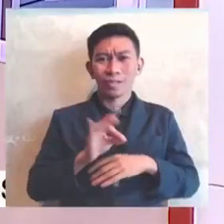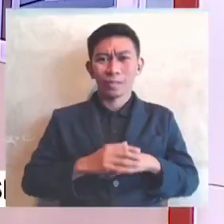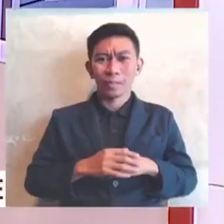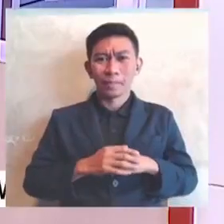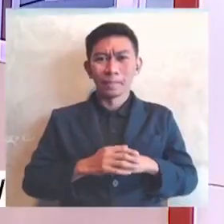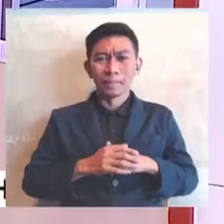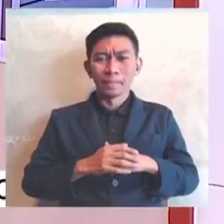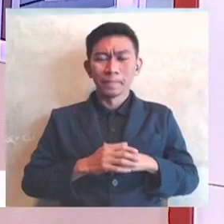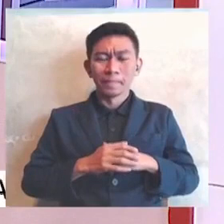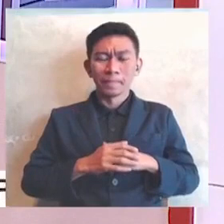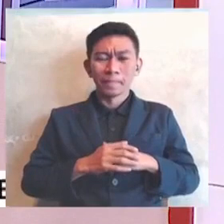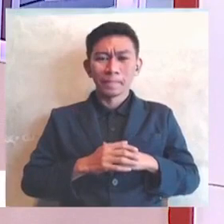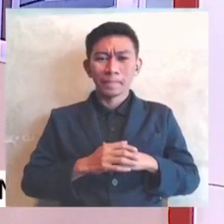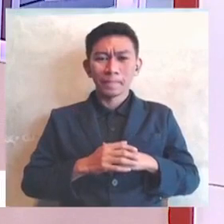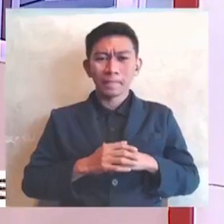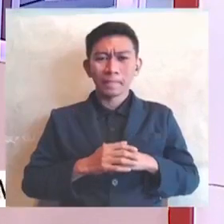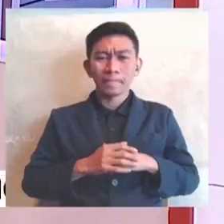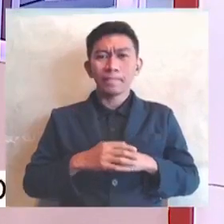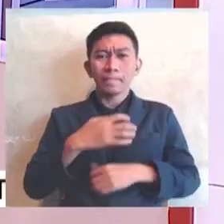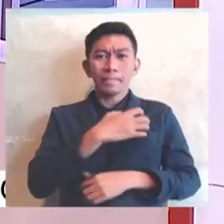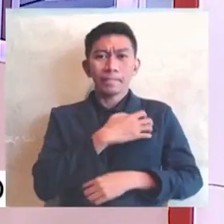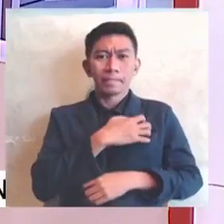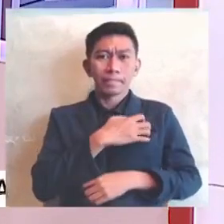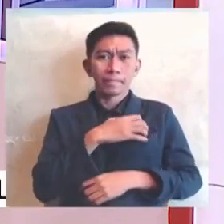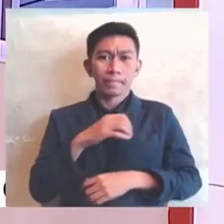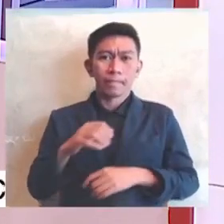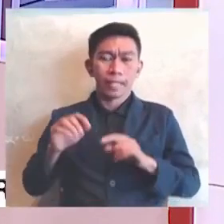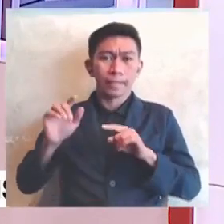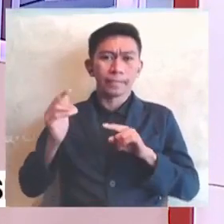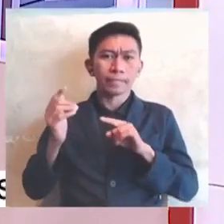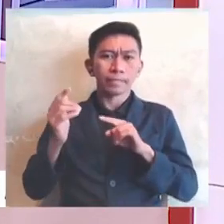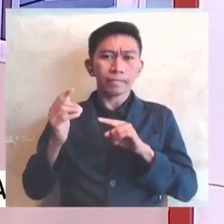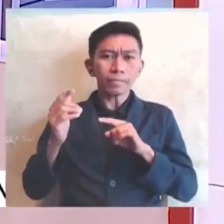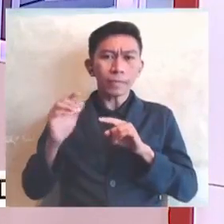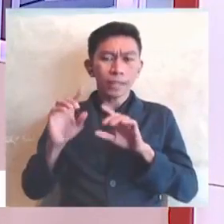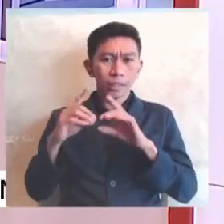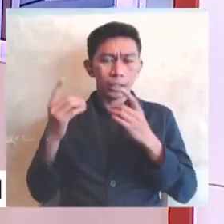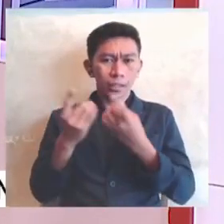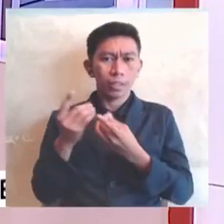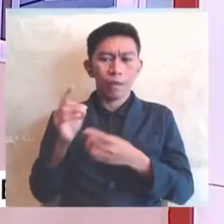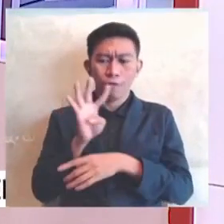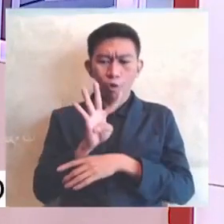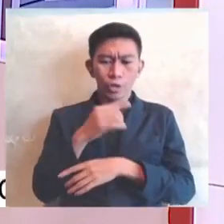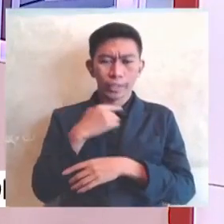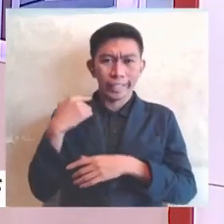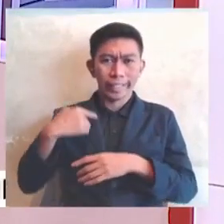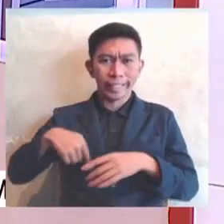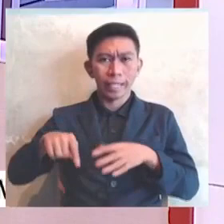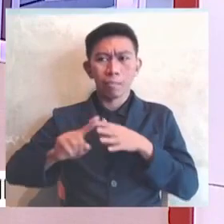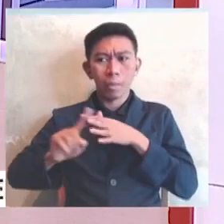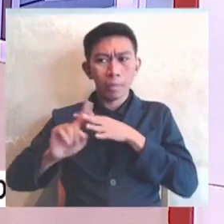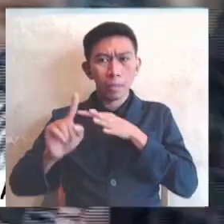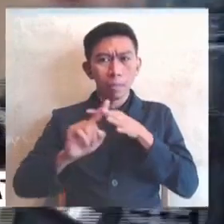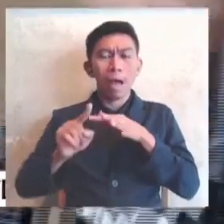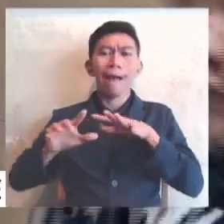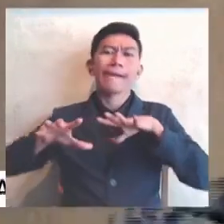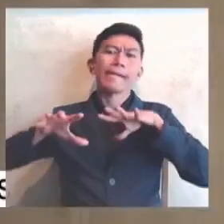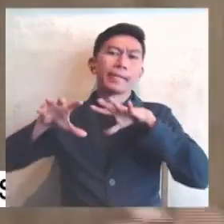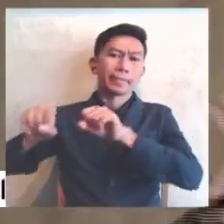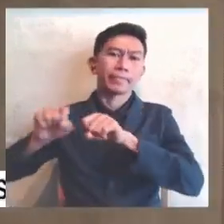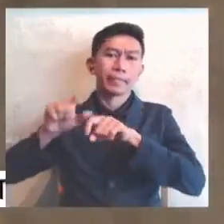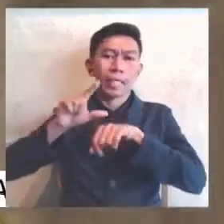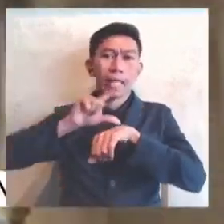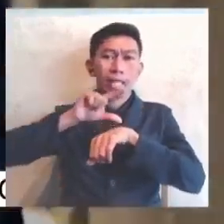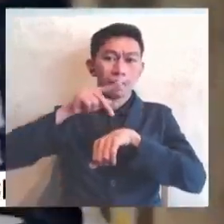The Philippine National Police Anti-Cybercrime Group says four Chinese fugitives were among the persons arrested in a raid in Las Piñas last